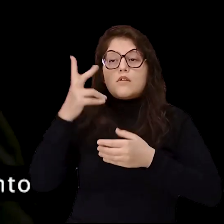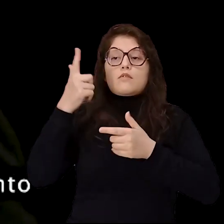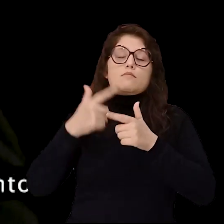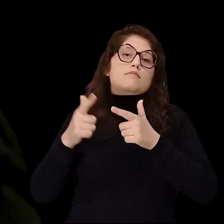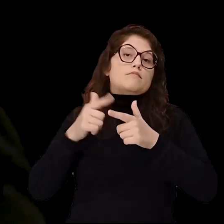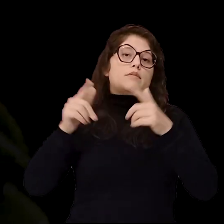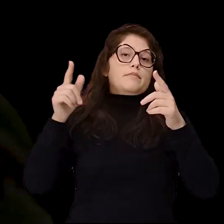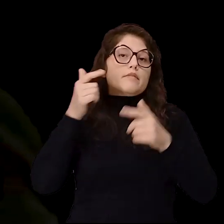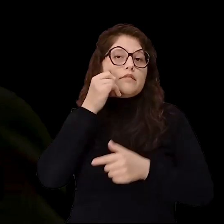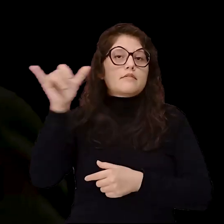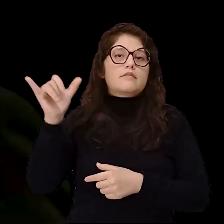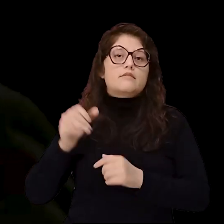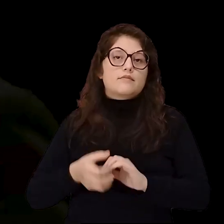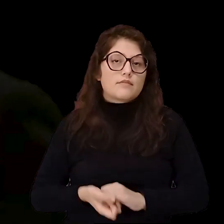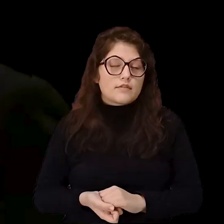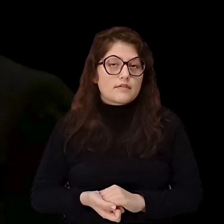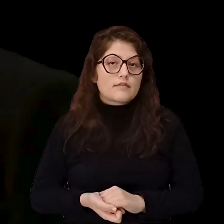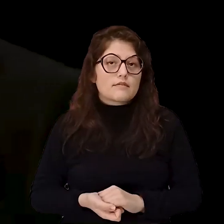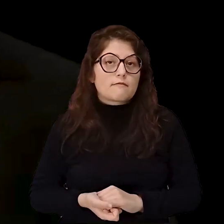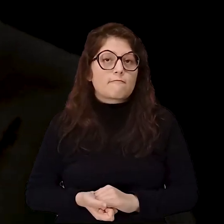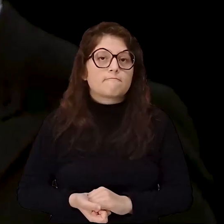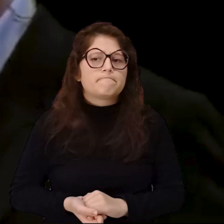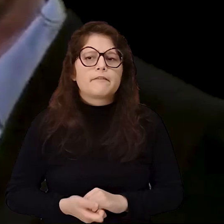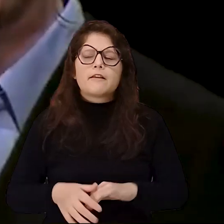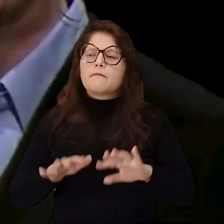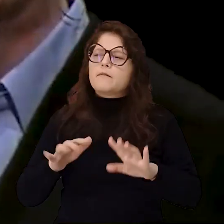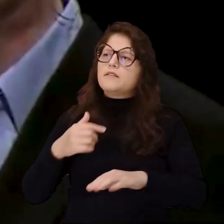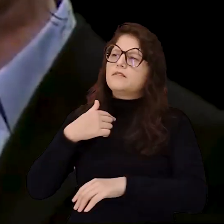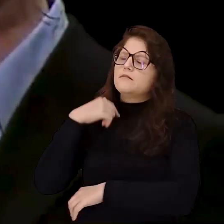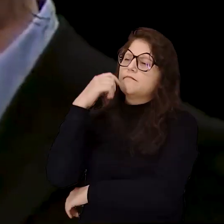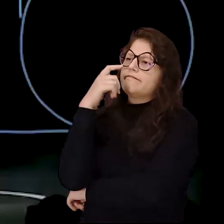communication within the marriage might be triggering some of their problems.